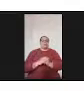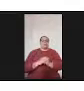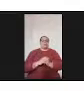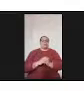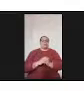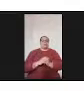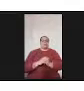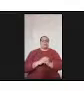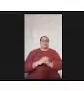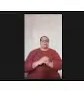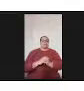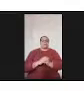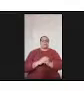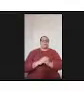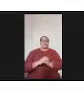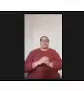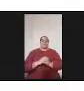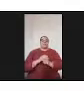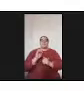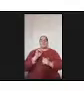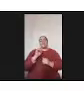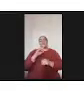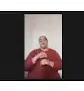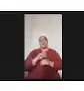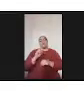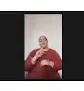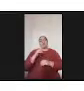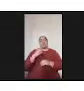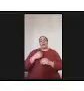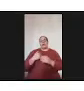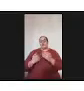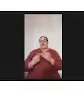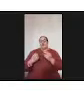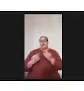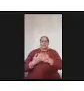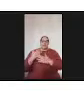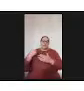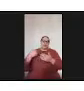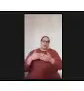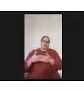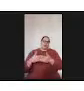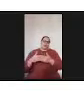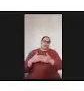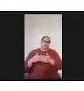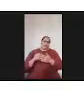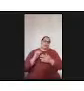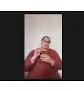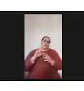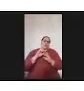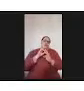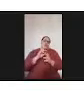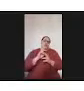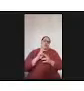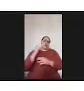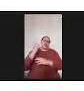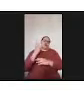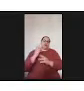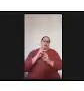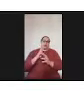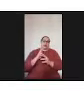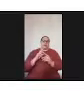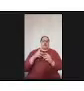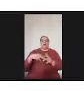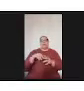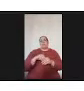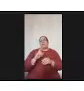on our latest investigation report with regarding